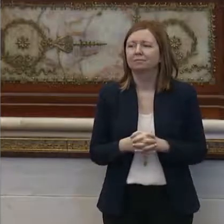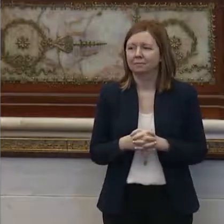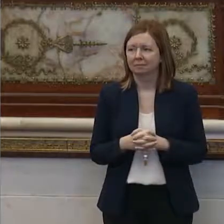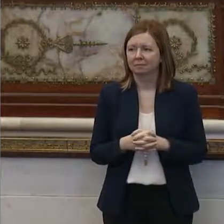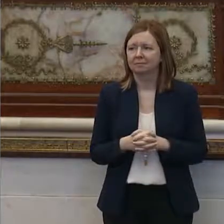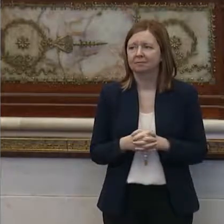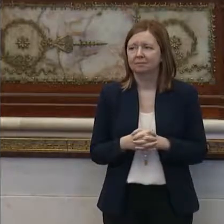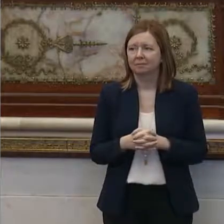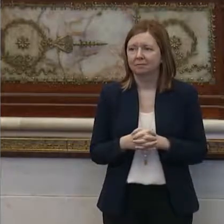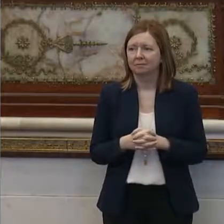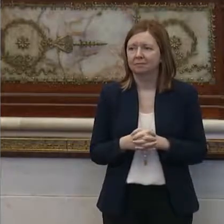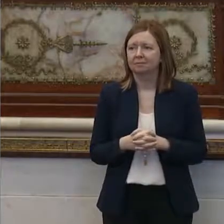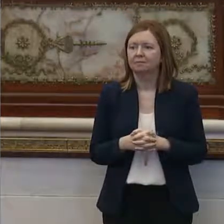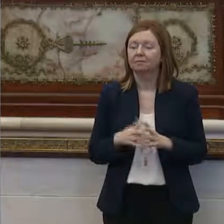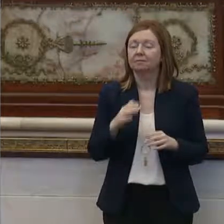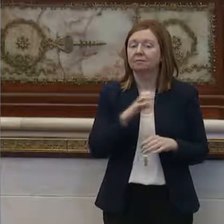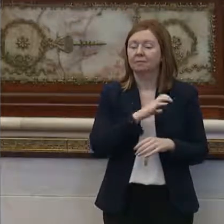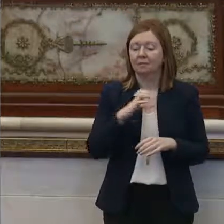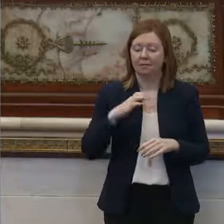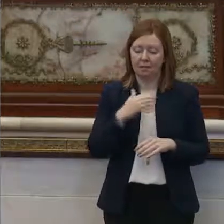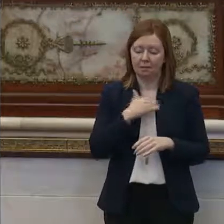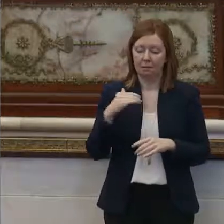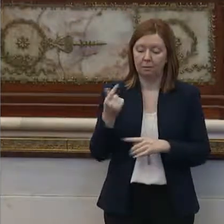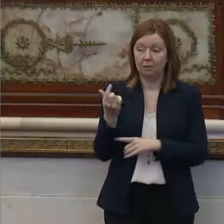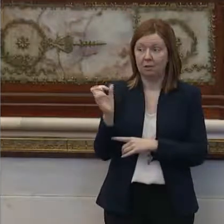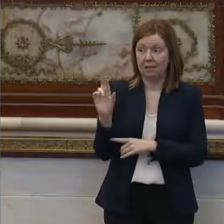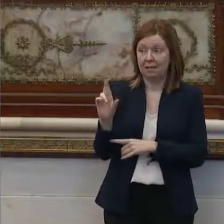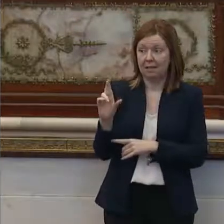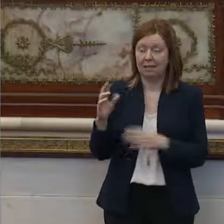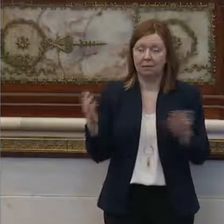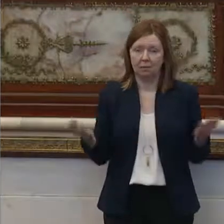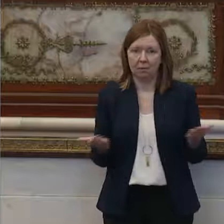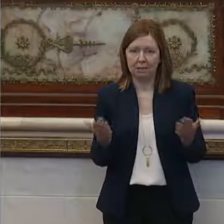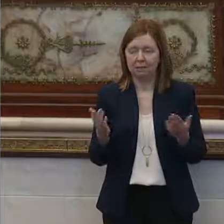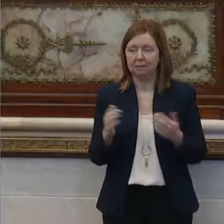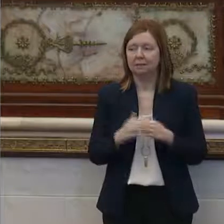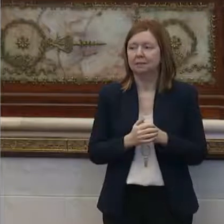Yes. Councilmember Gauthier. Present.